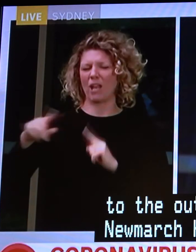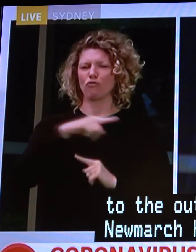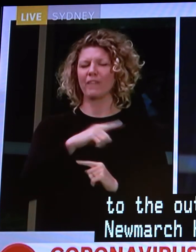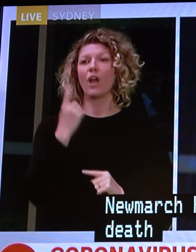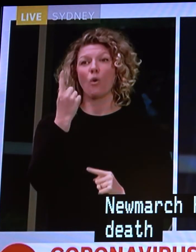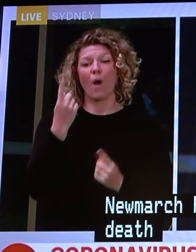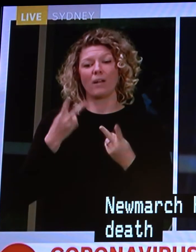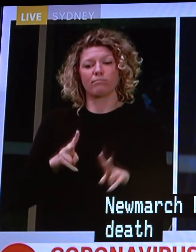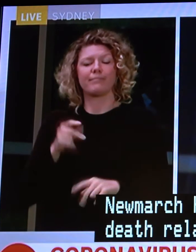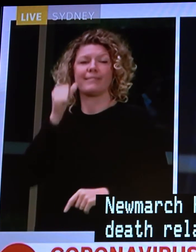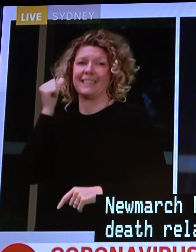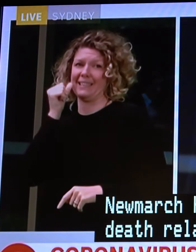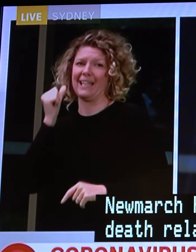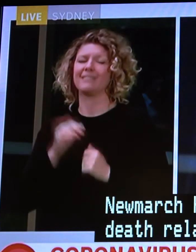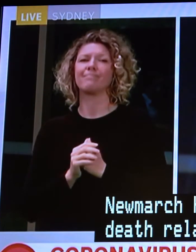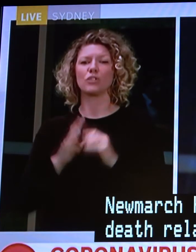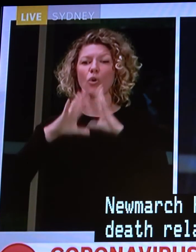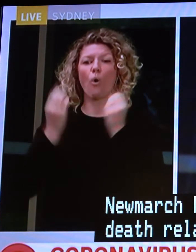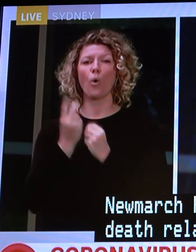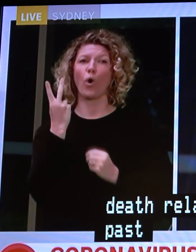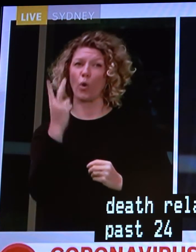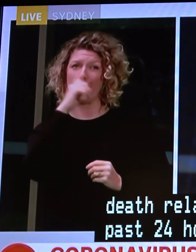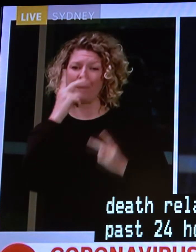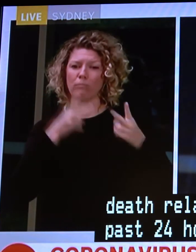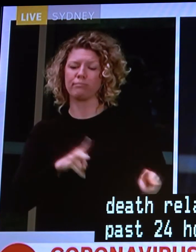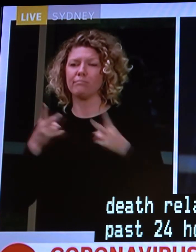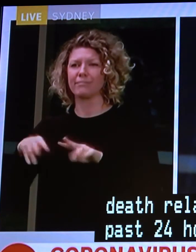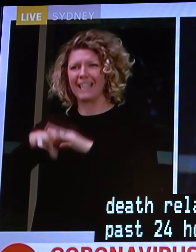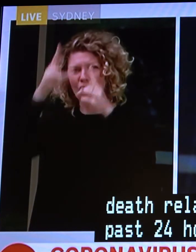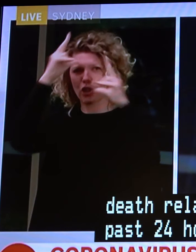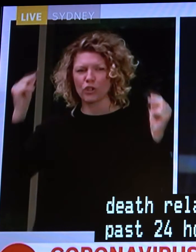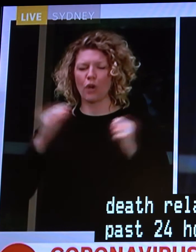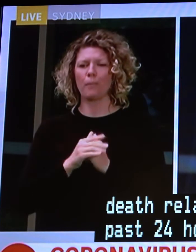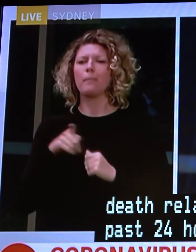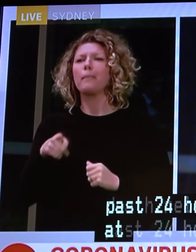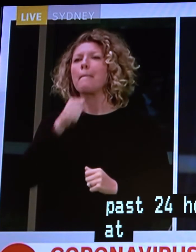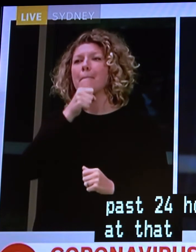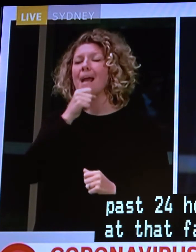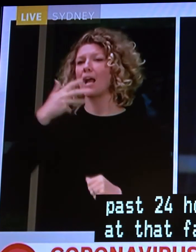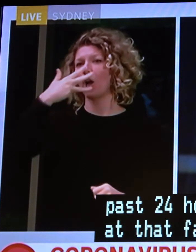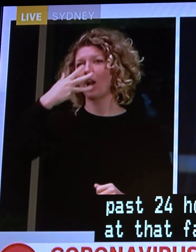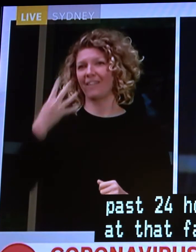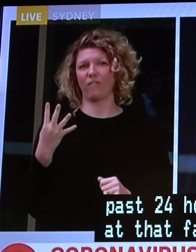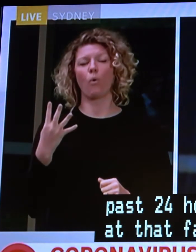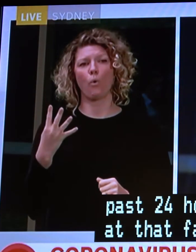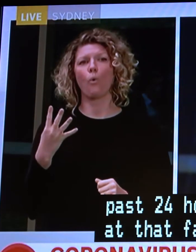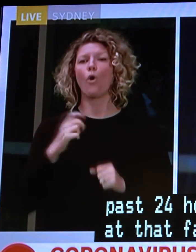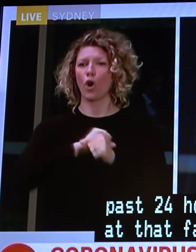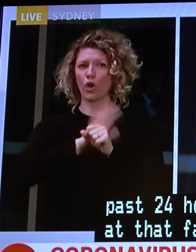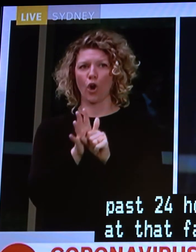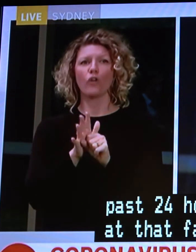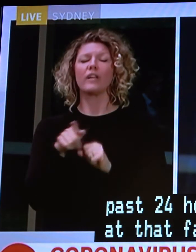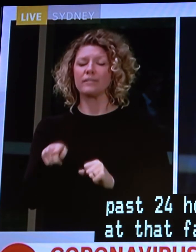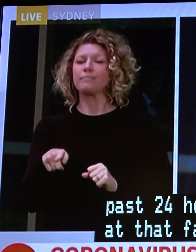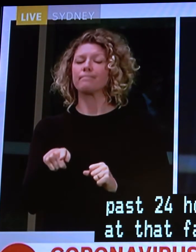24 hours, making it 2 deaths at that facility. A 94-year-old man confirmed COVID positive has passed